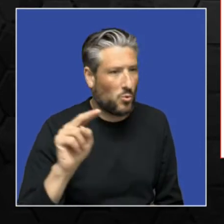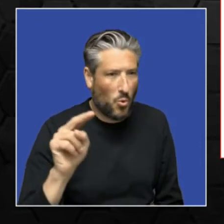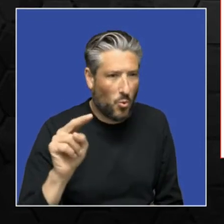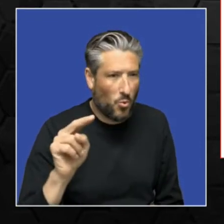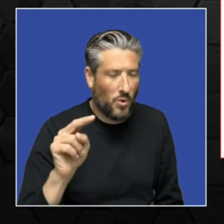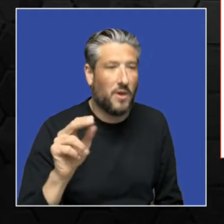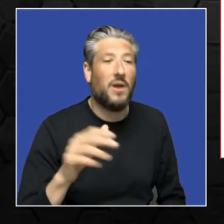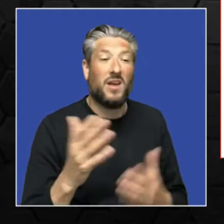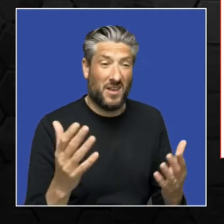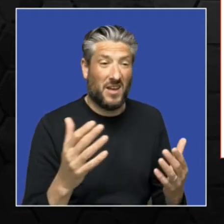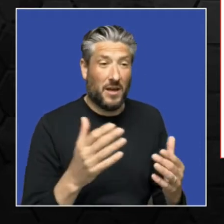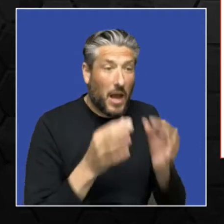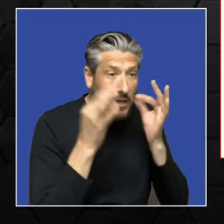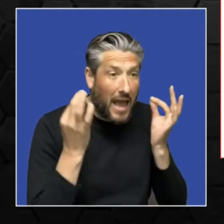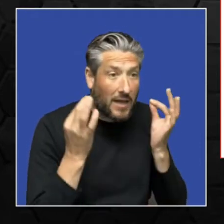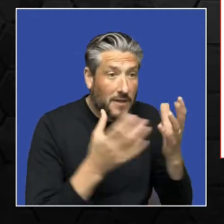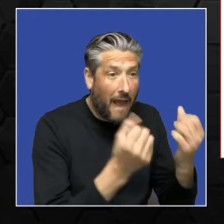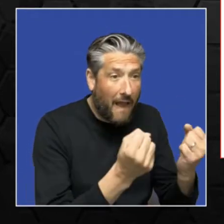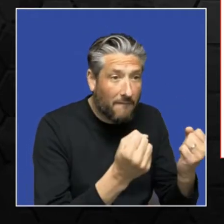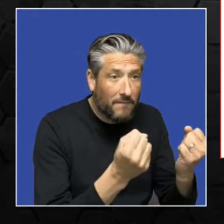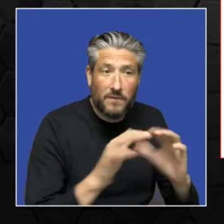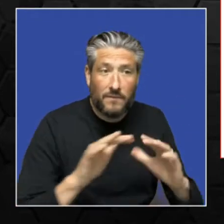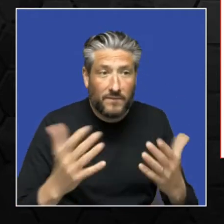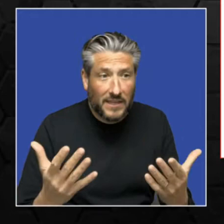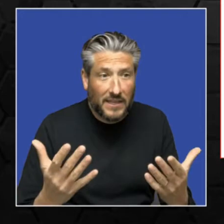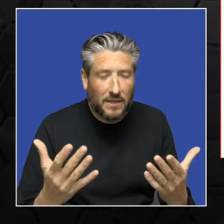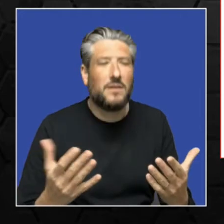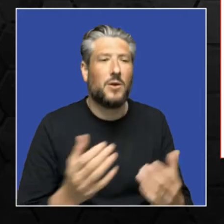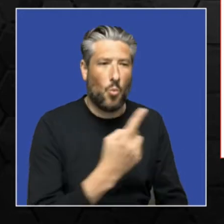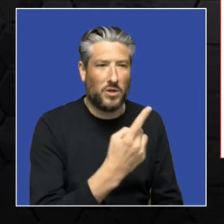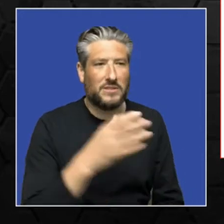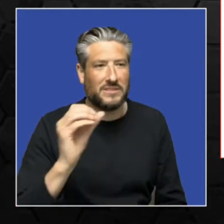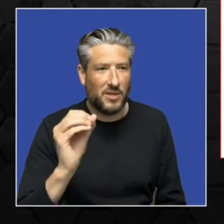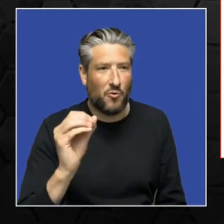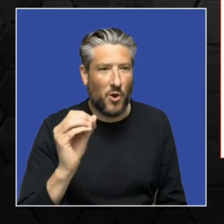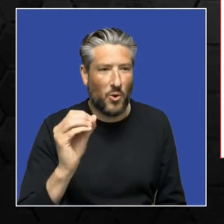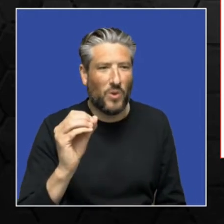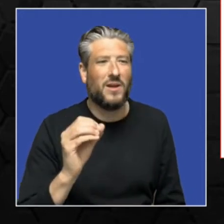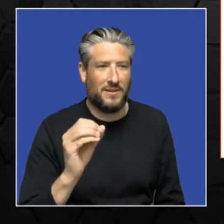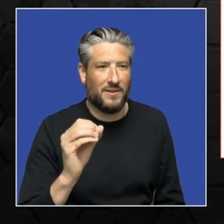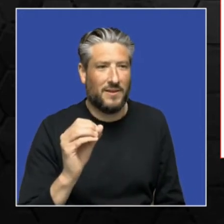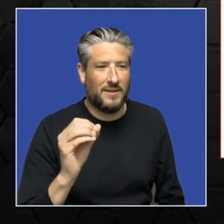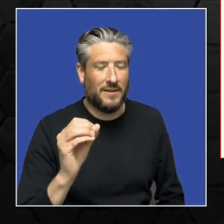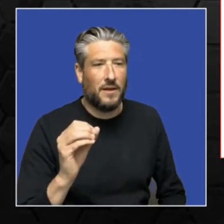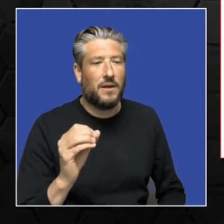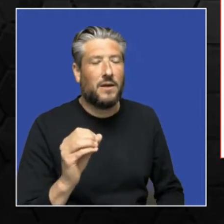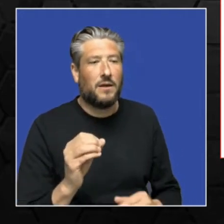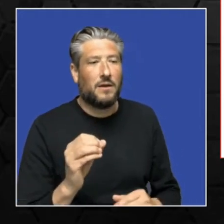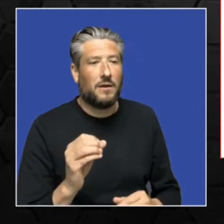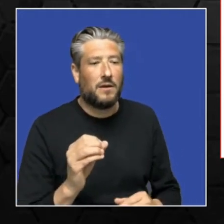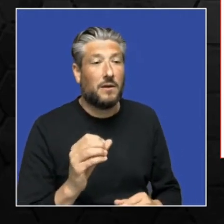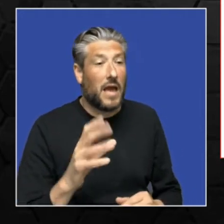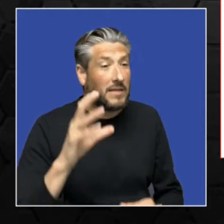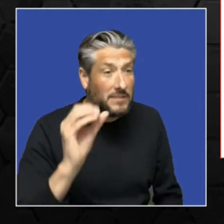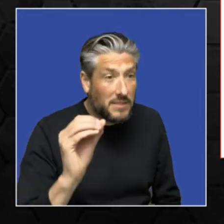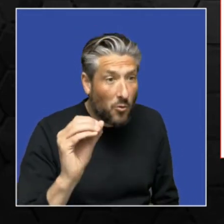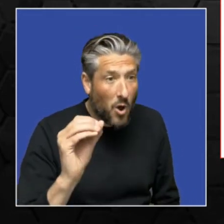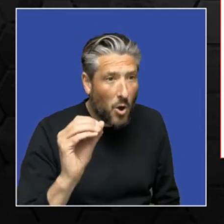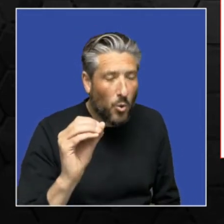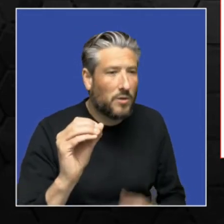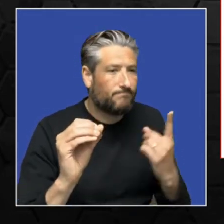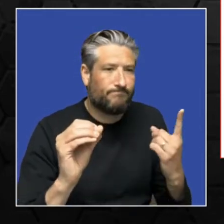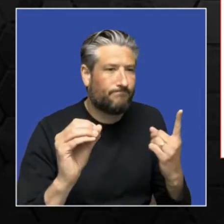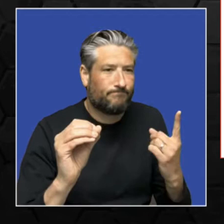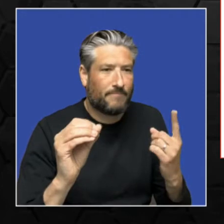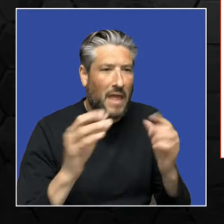if the output layer says it gives out a 0, then maybe your image does not contain a cat. So you're trying to train a neural